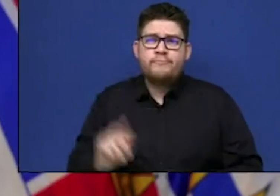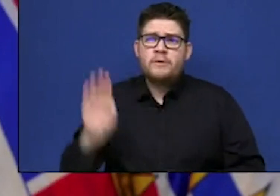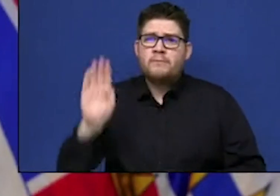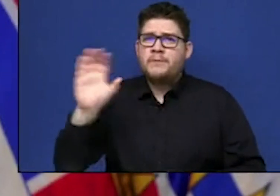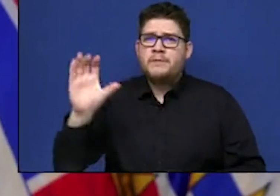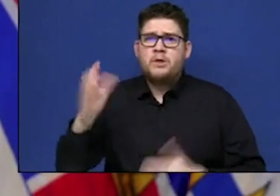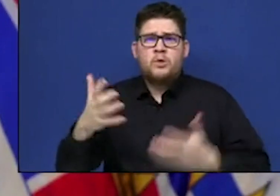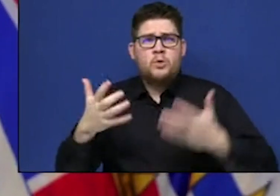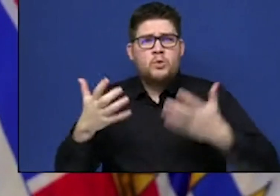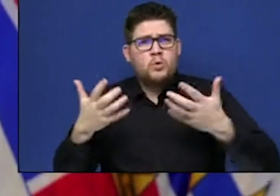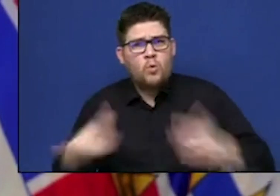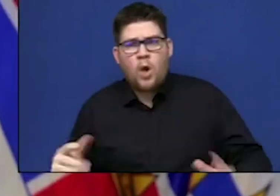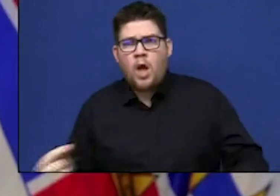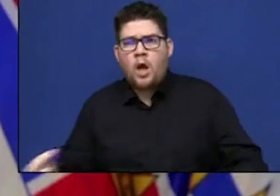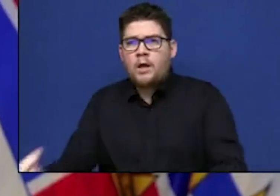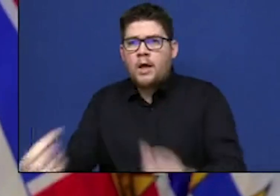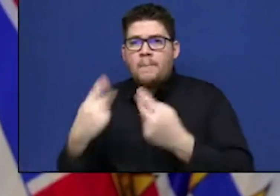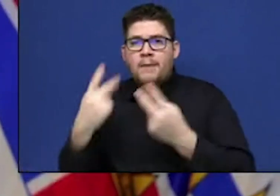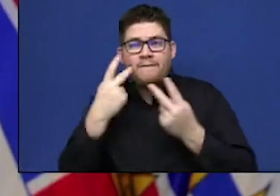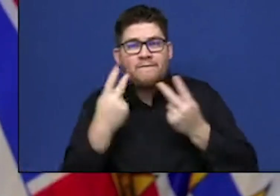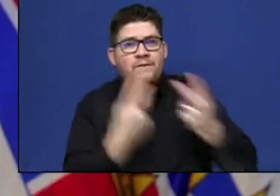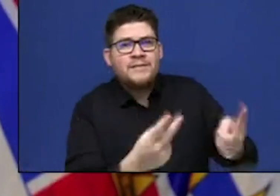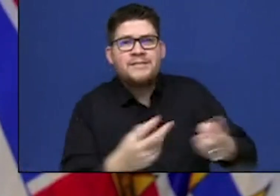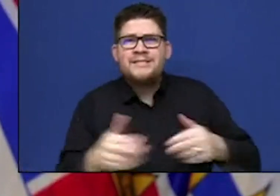Richard, do you have a follow-up?